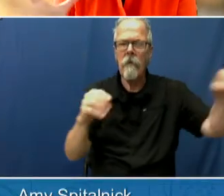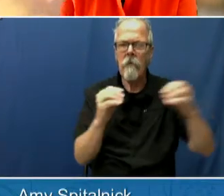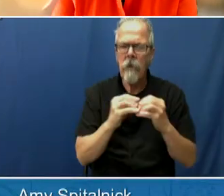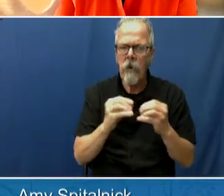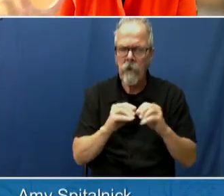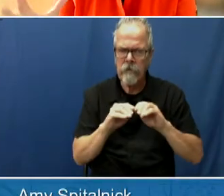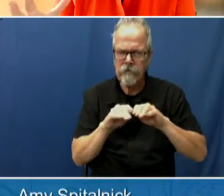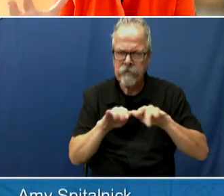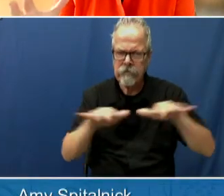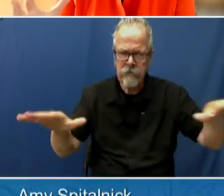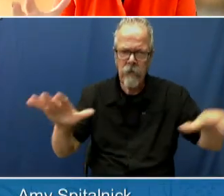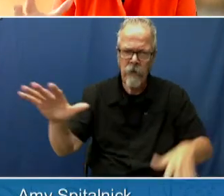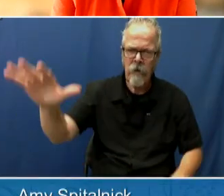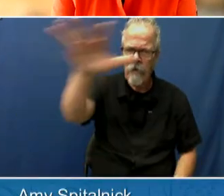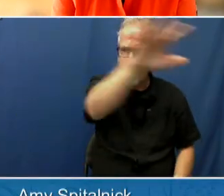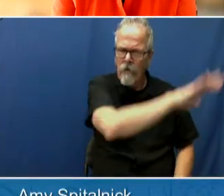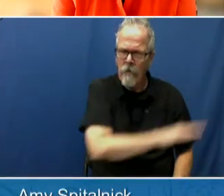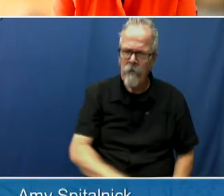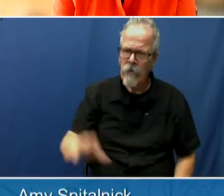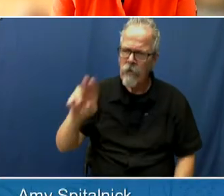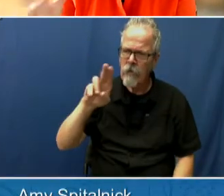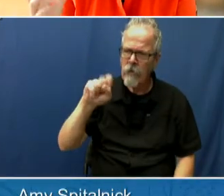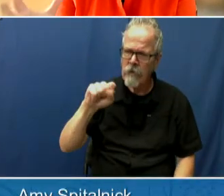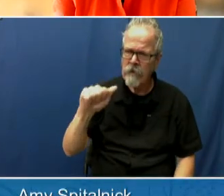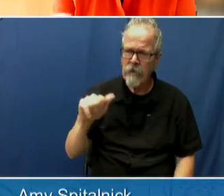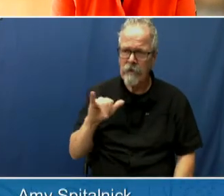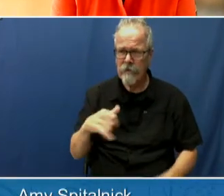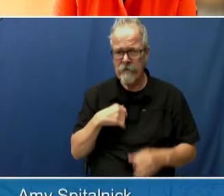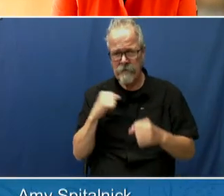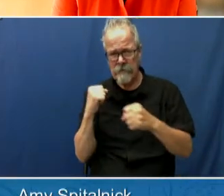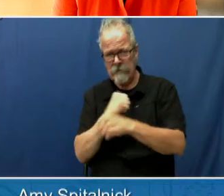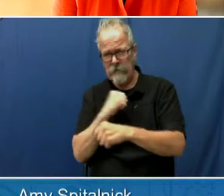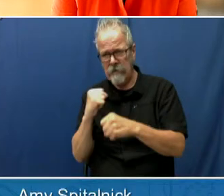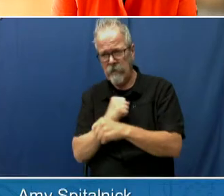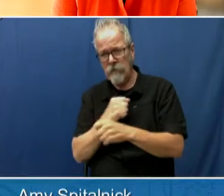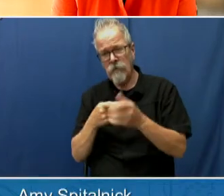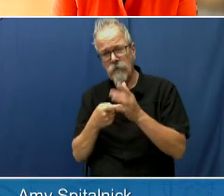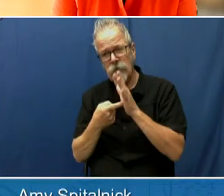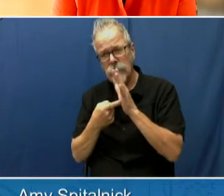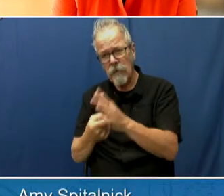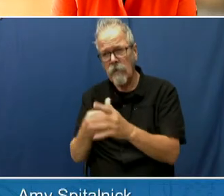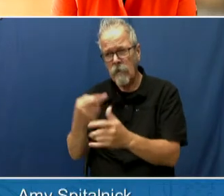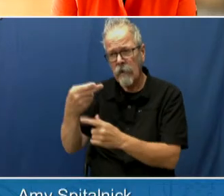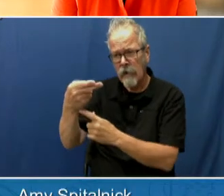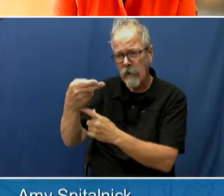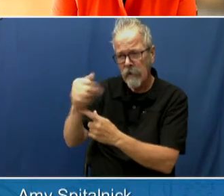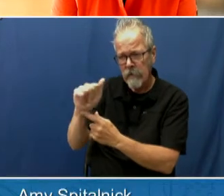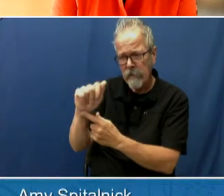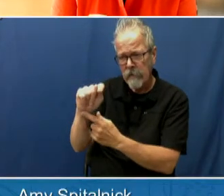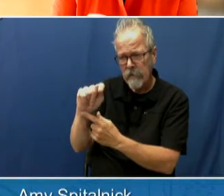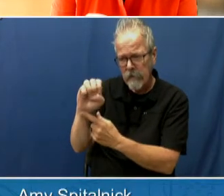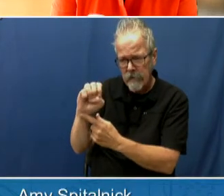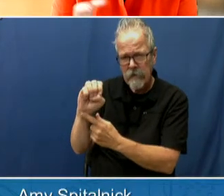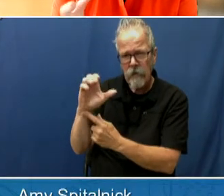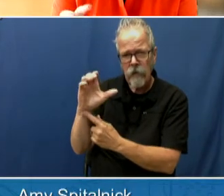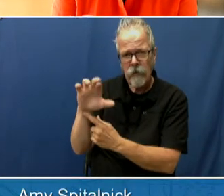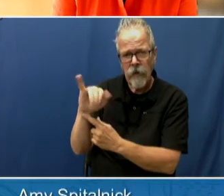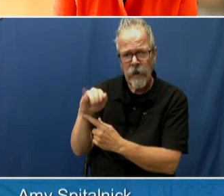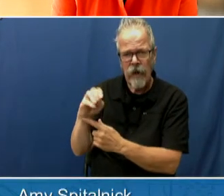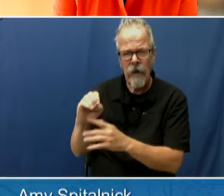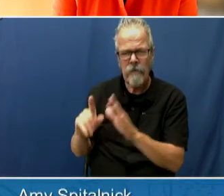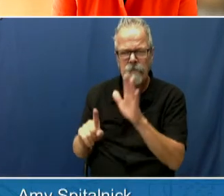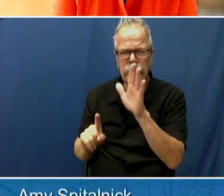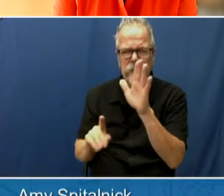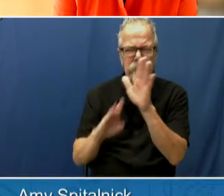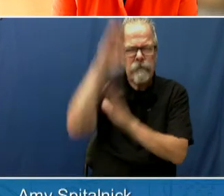statistics really bear this out in horrific ways. Hate crimes hit their highest ever levels in 2019, according to the FBI. Anti-Semitic